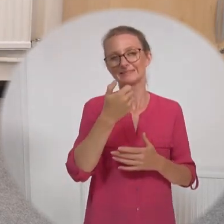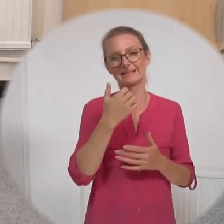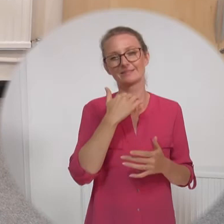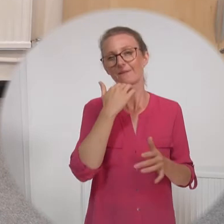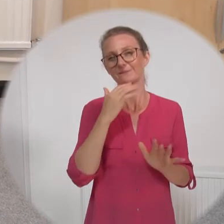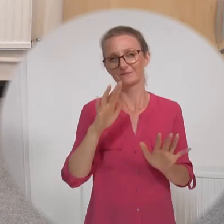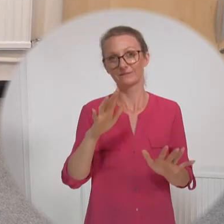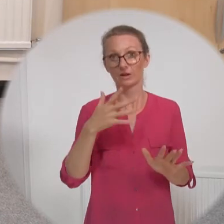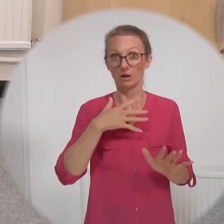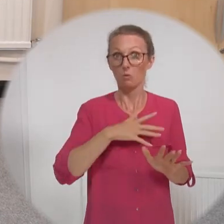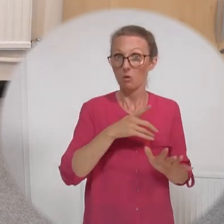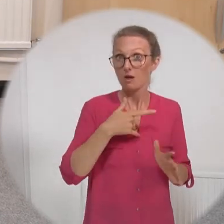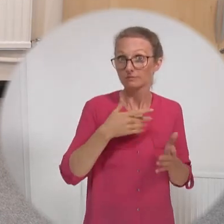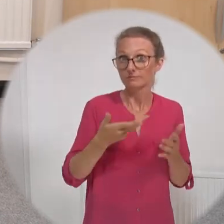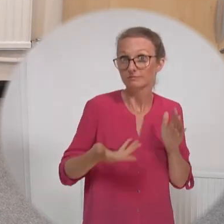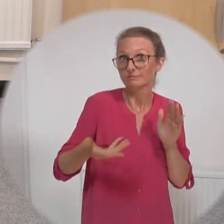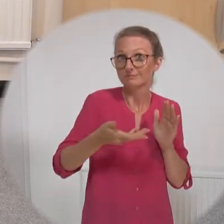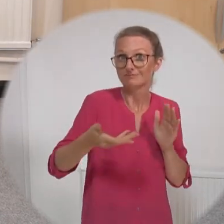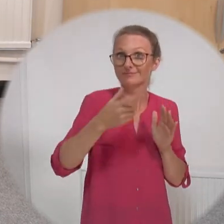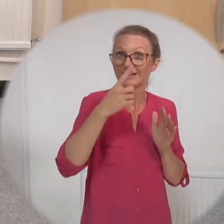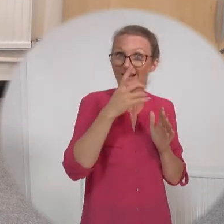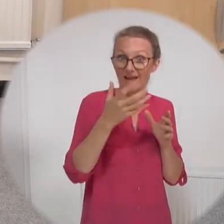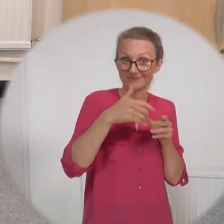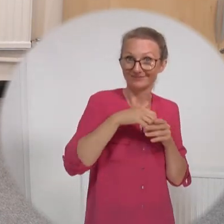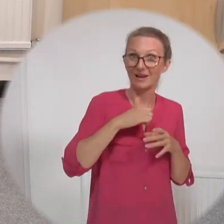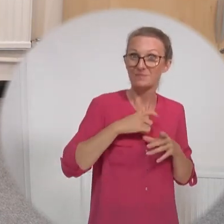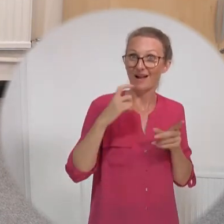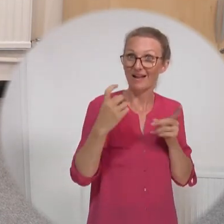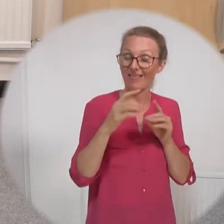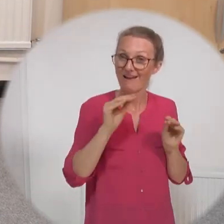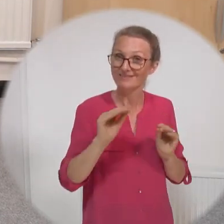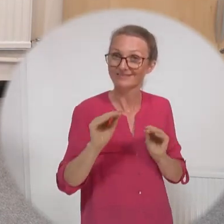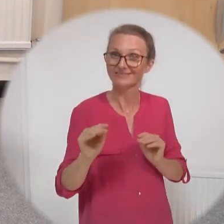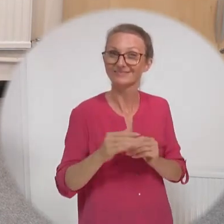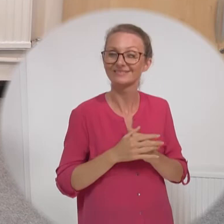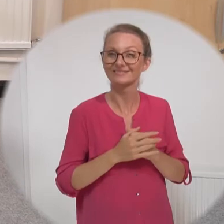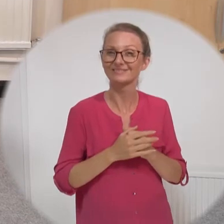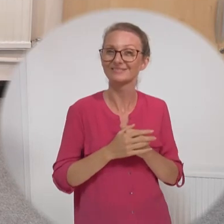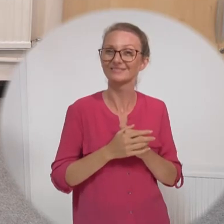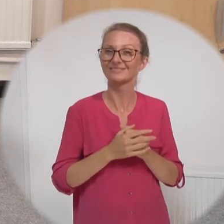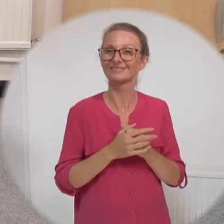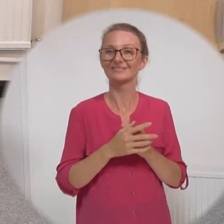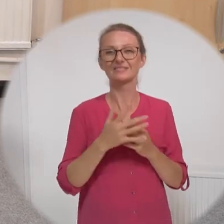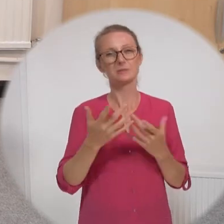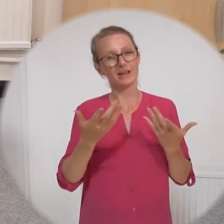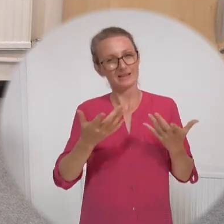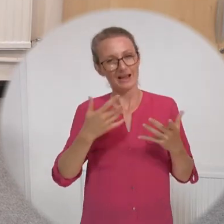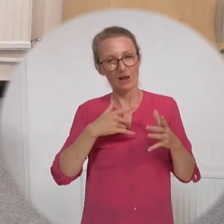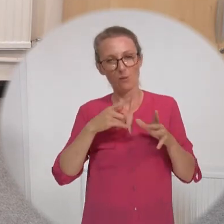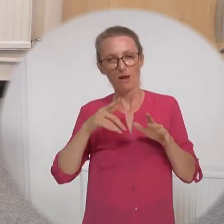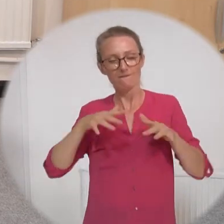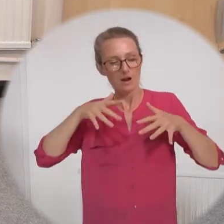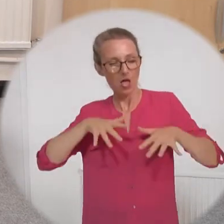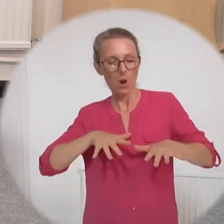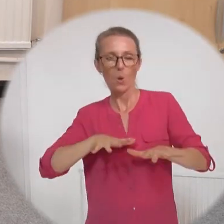more, come and have some Tai Chi classes with me. But in the meantime, we're going to have a look at it as a flowing